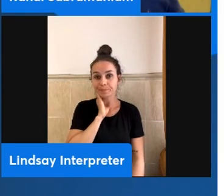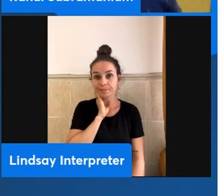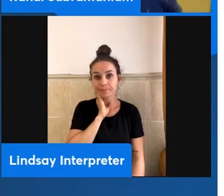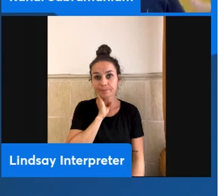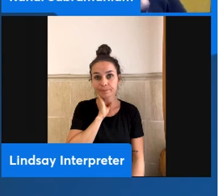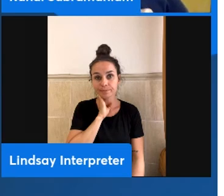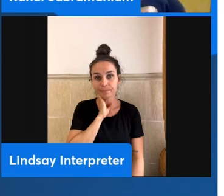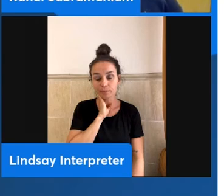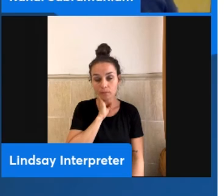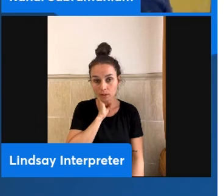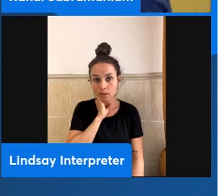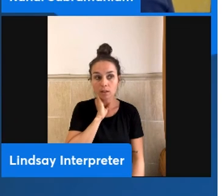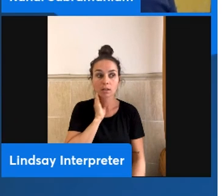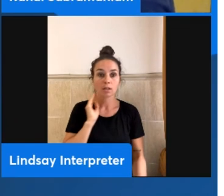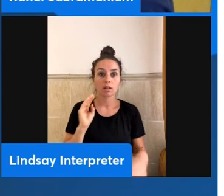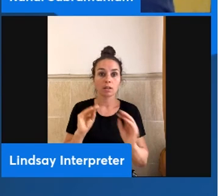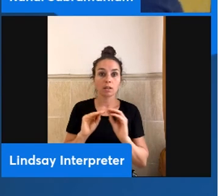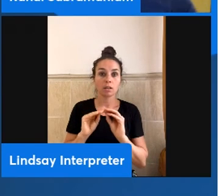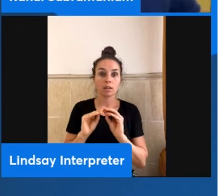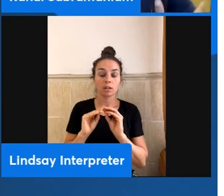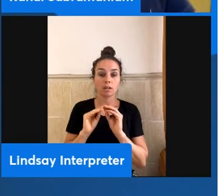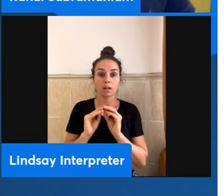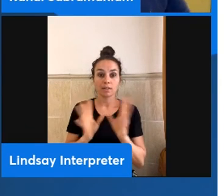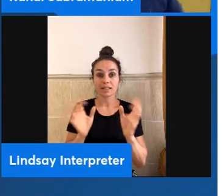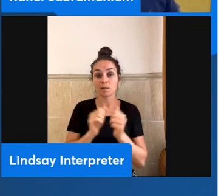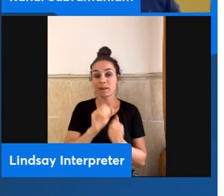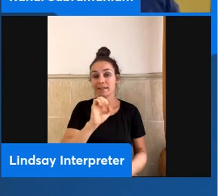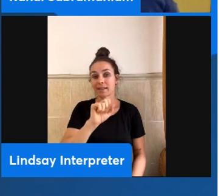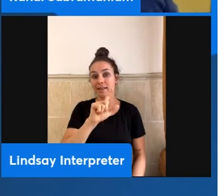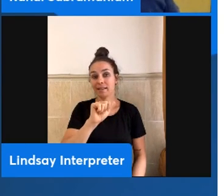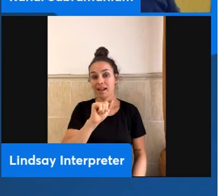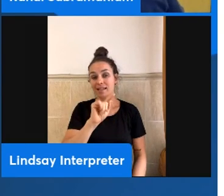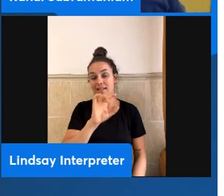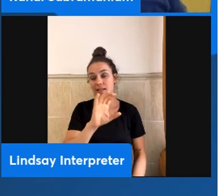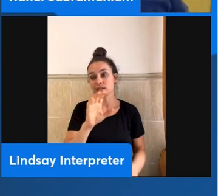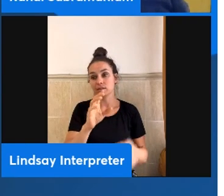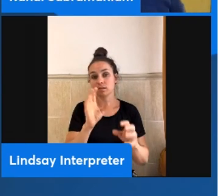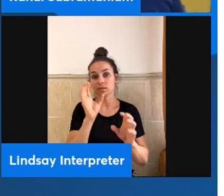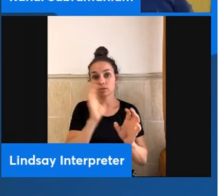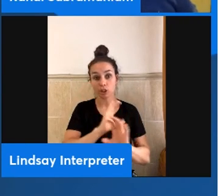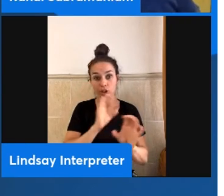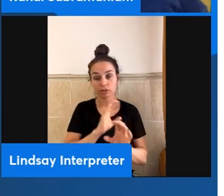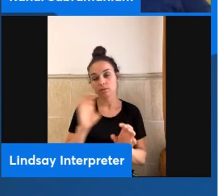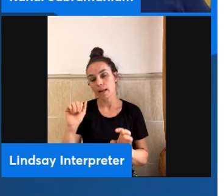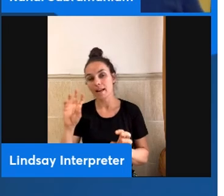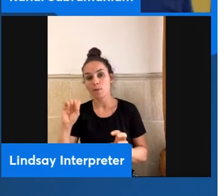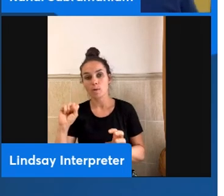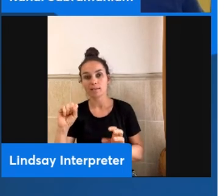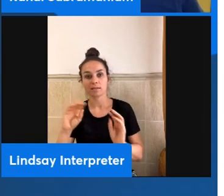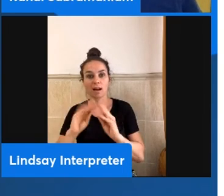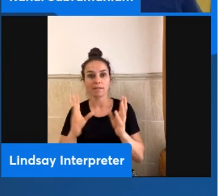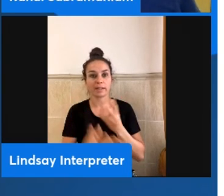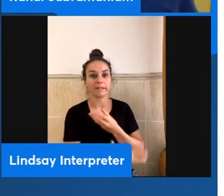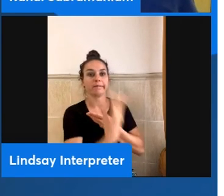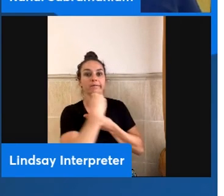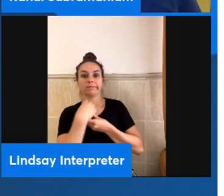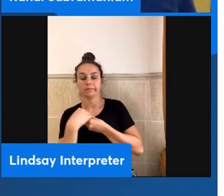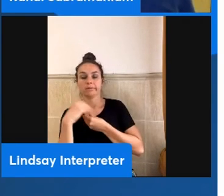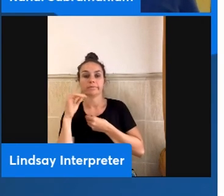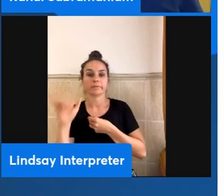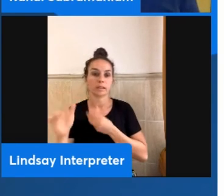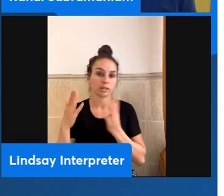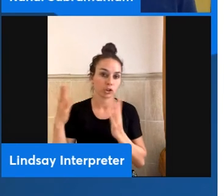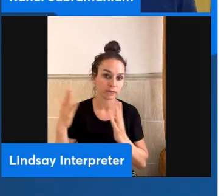while they open sourced large chunks of Elasticsearch, which AWS basically took and turned into their Elasticsearch or open source